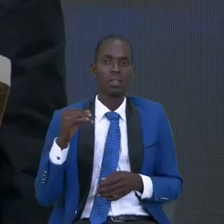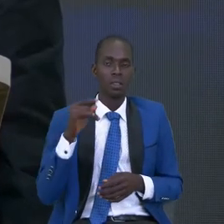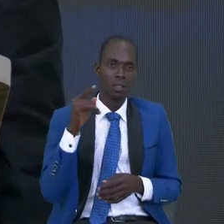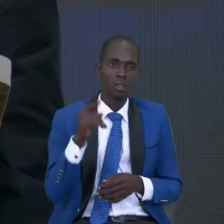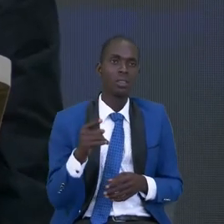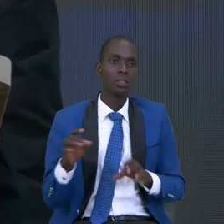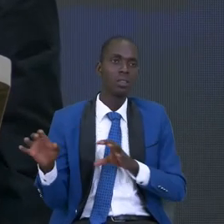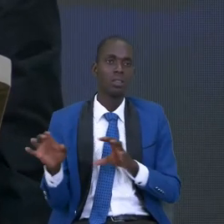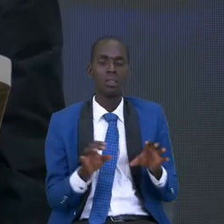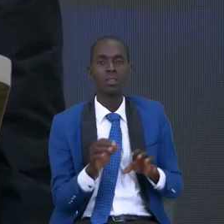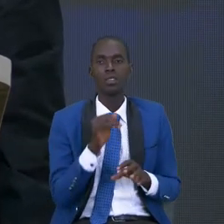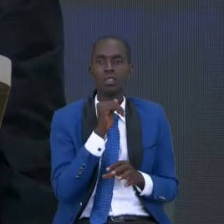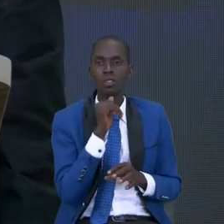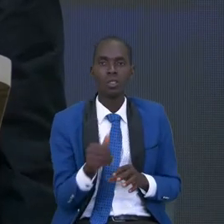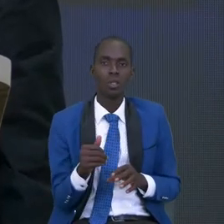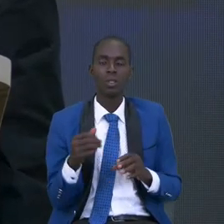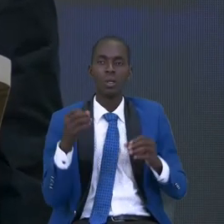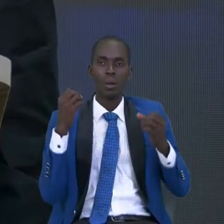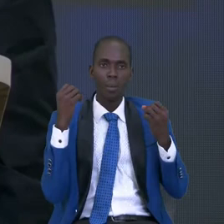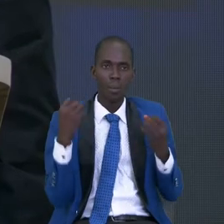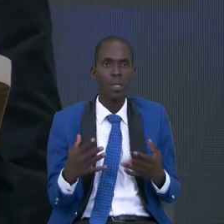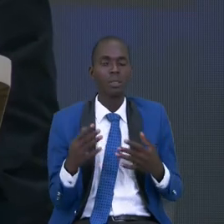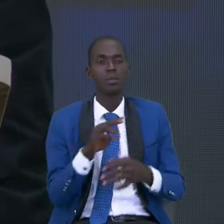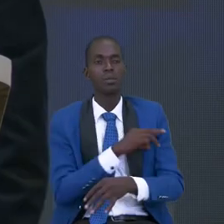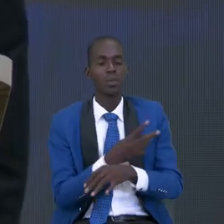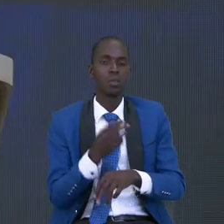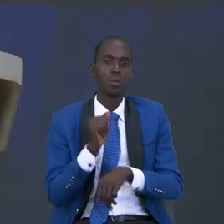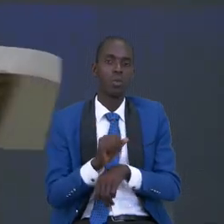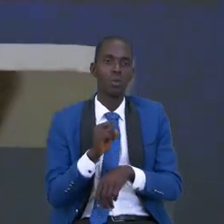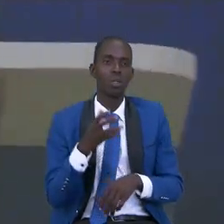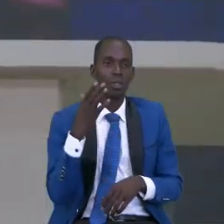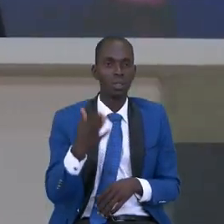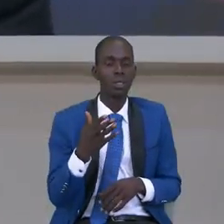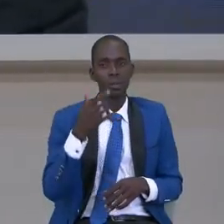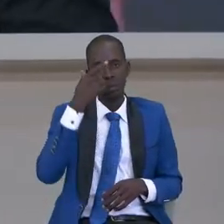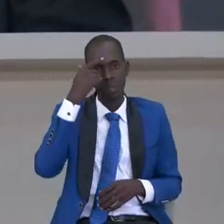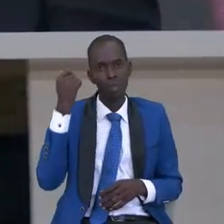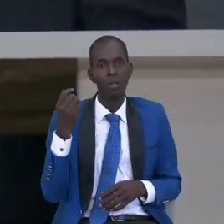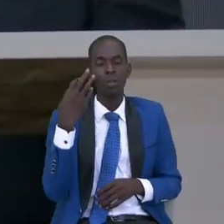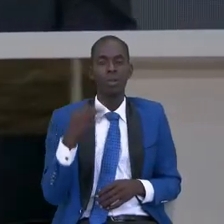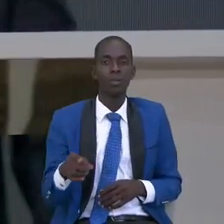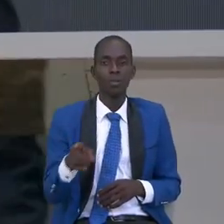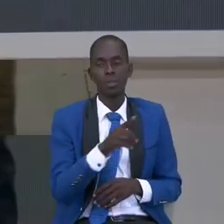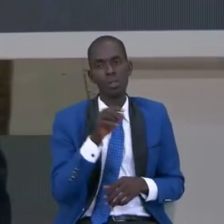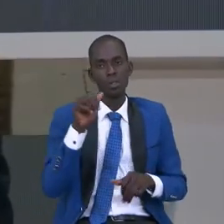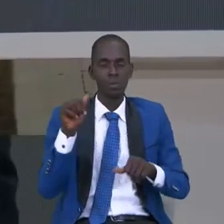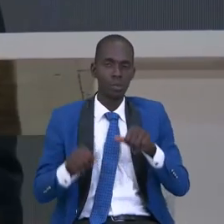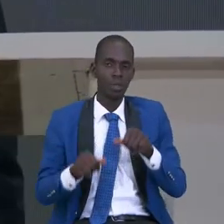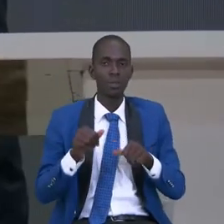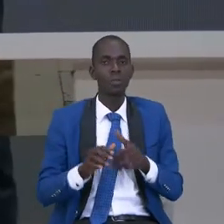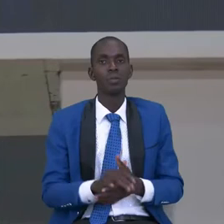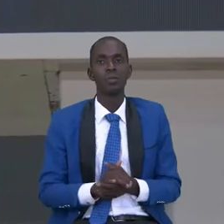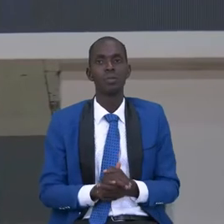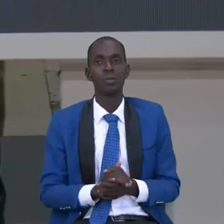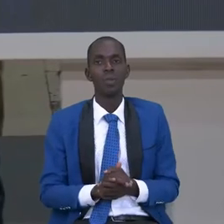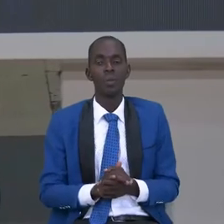not many mighty works there because of their unbelief.